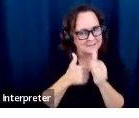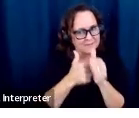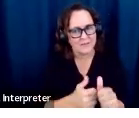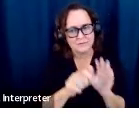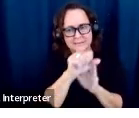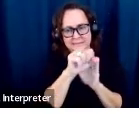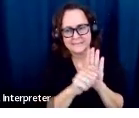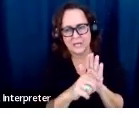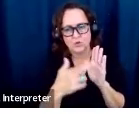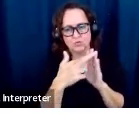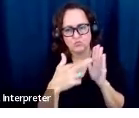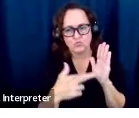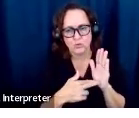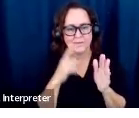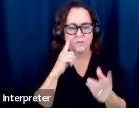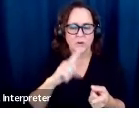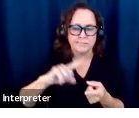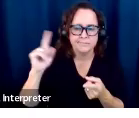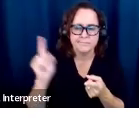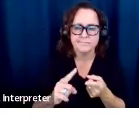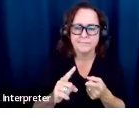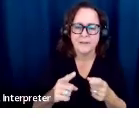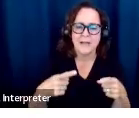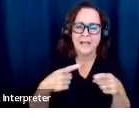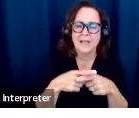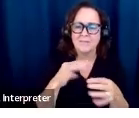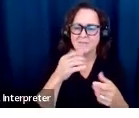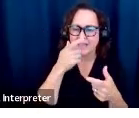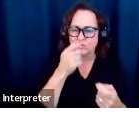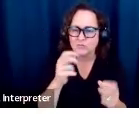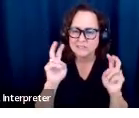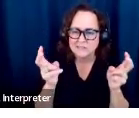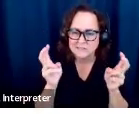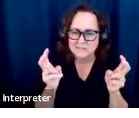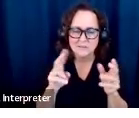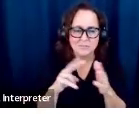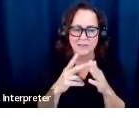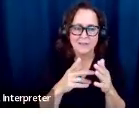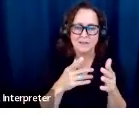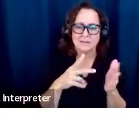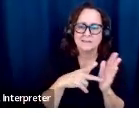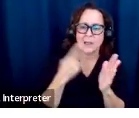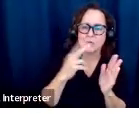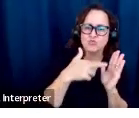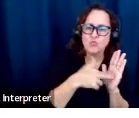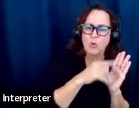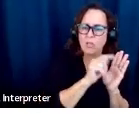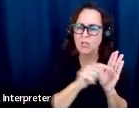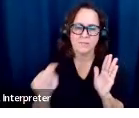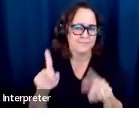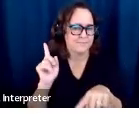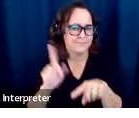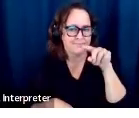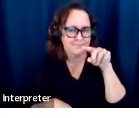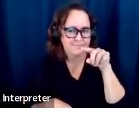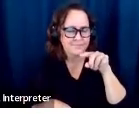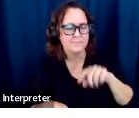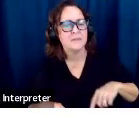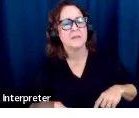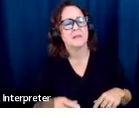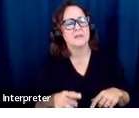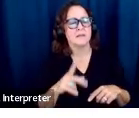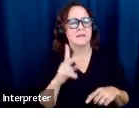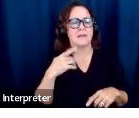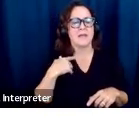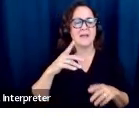for mitigating potential conflicts of interest. And so on these slides, which will be posted to the Kansas CSW website, we have linked here